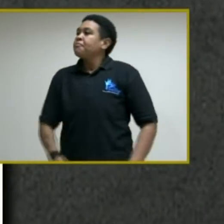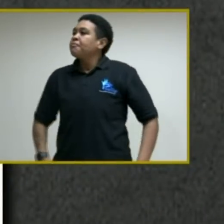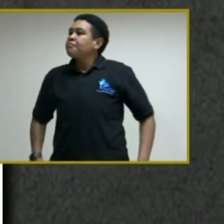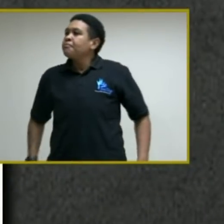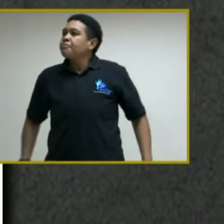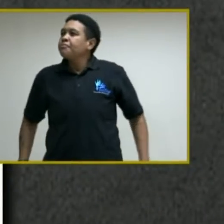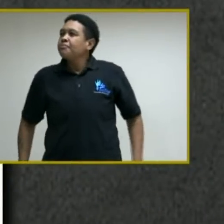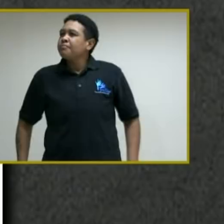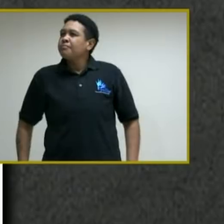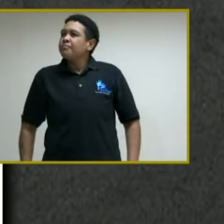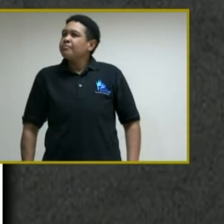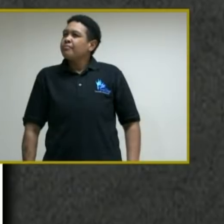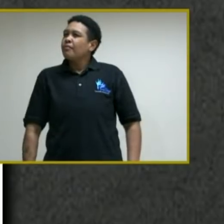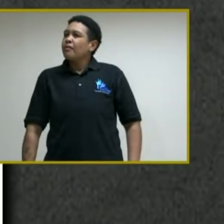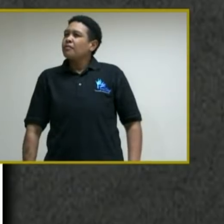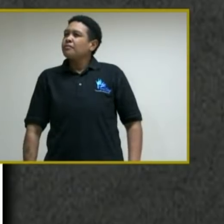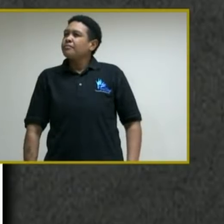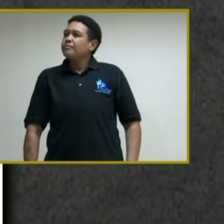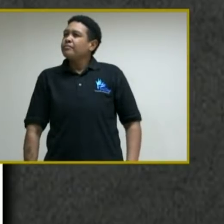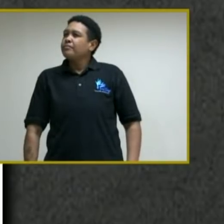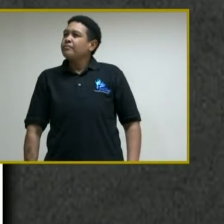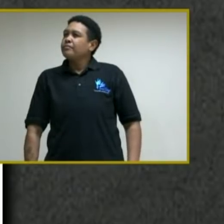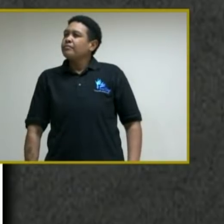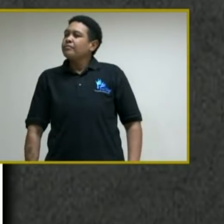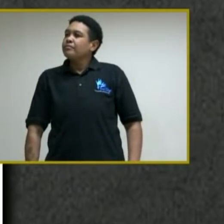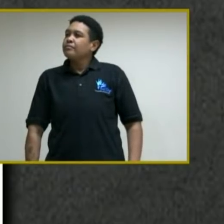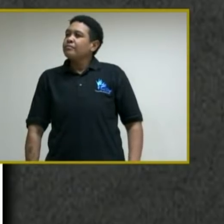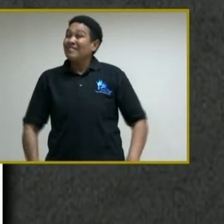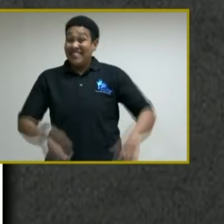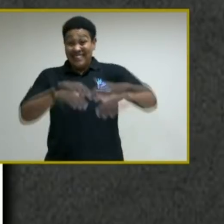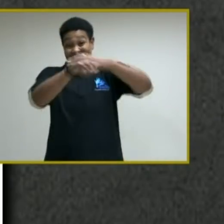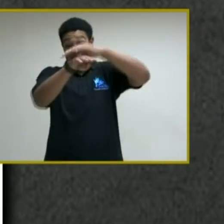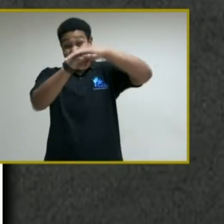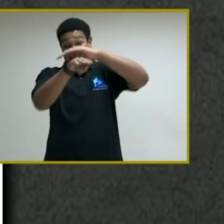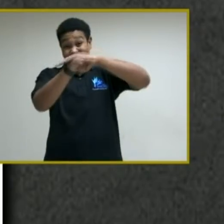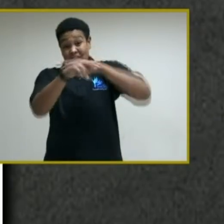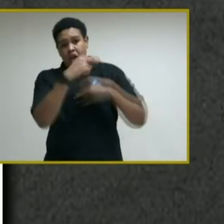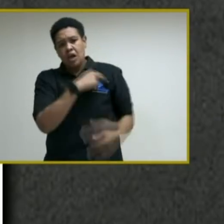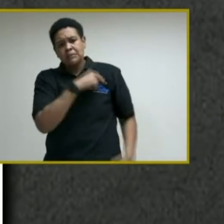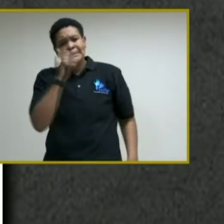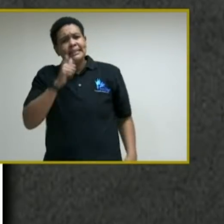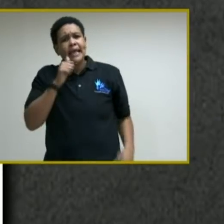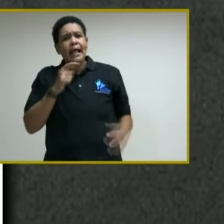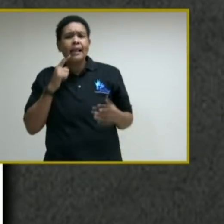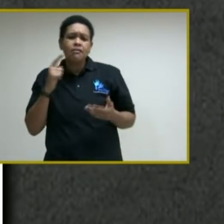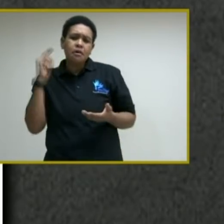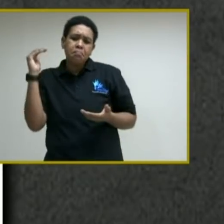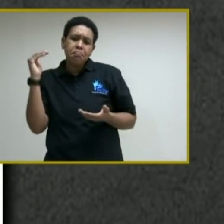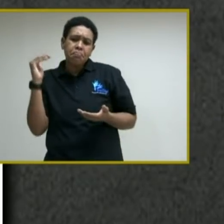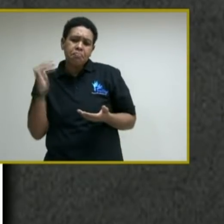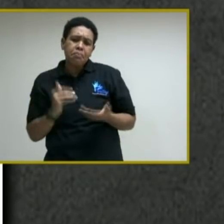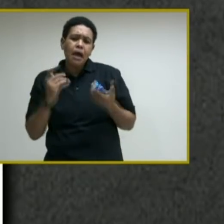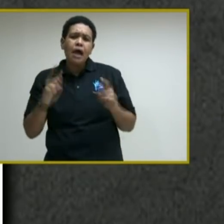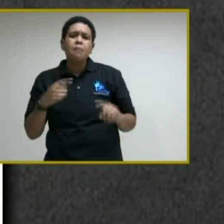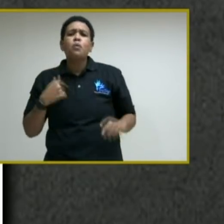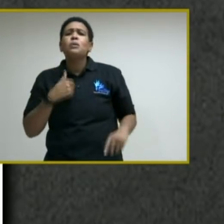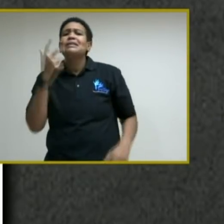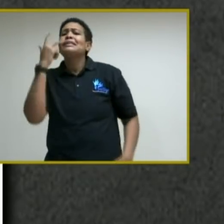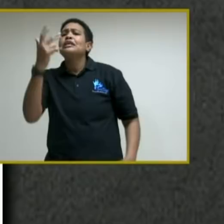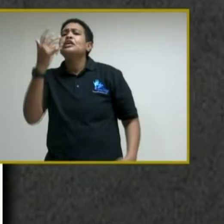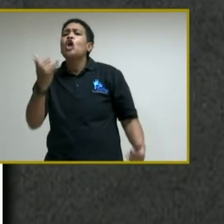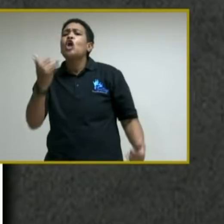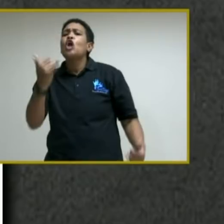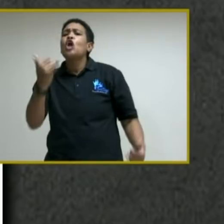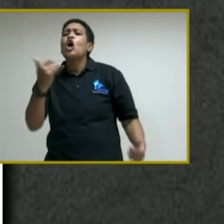The number of admissions on a daily basis are also decreasing, and we would see that now we